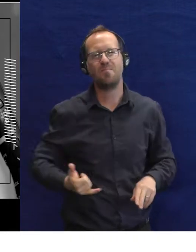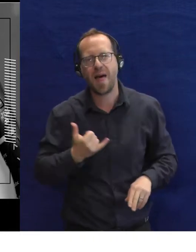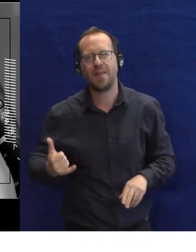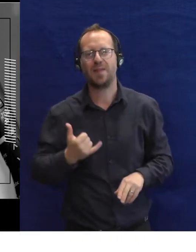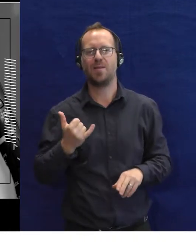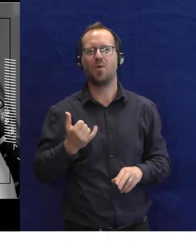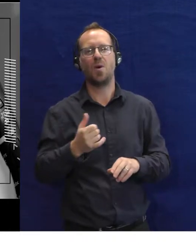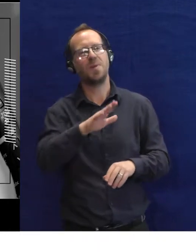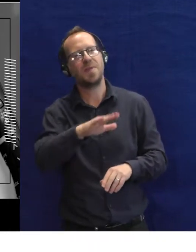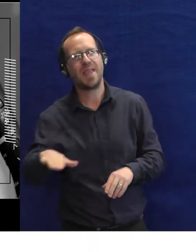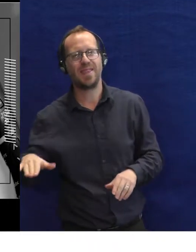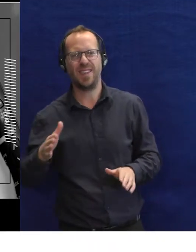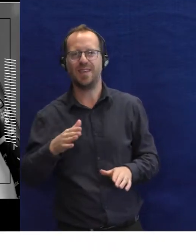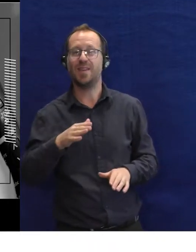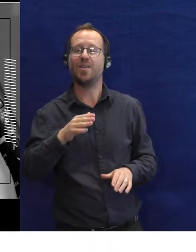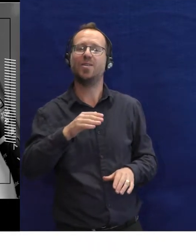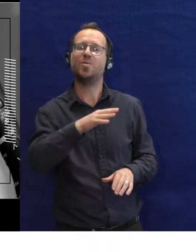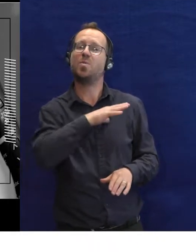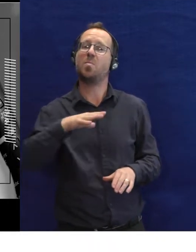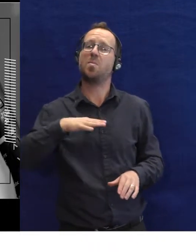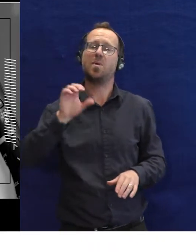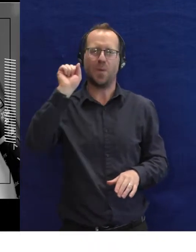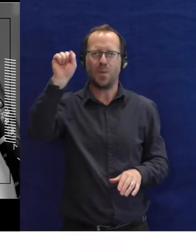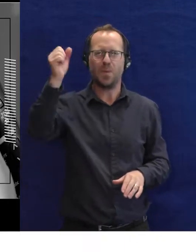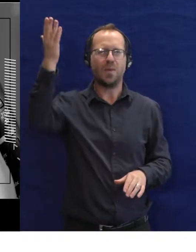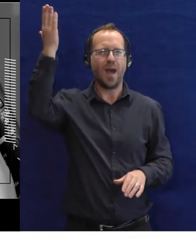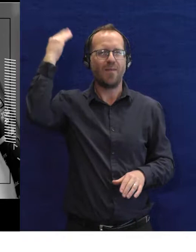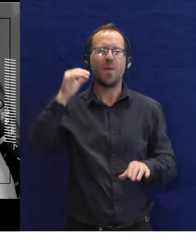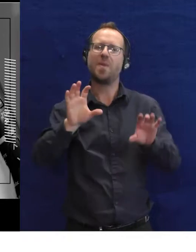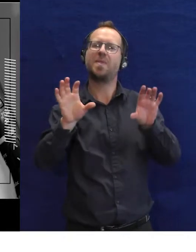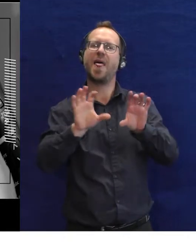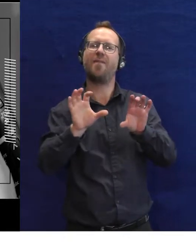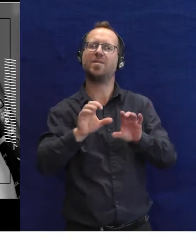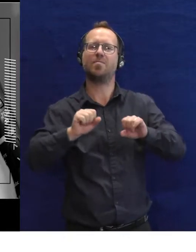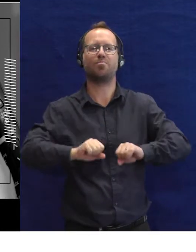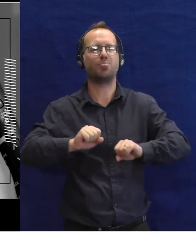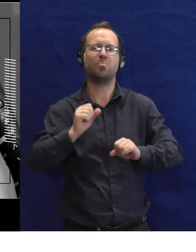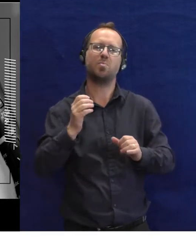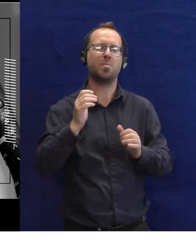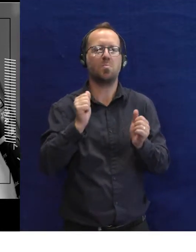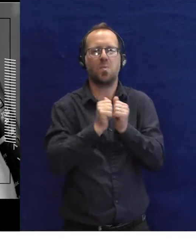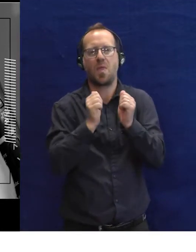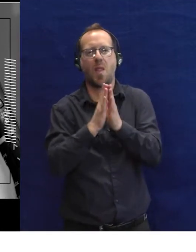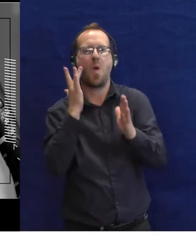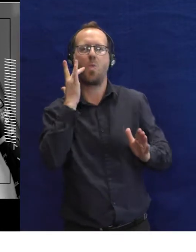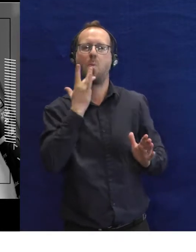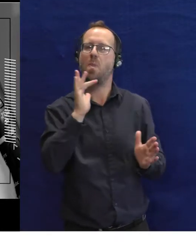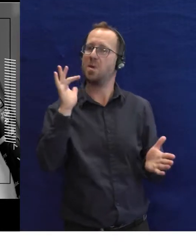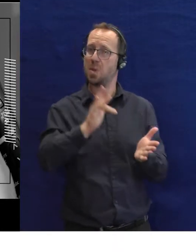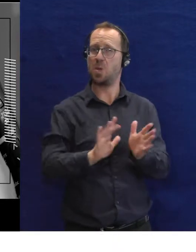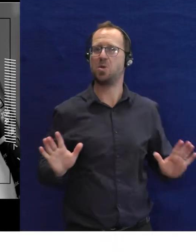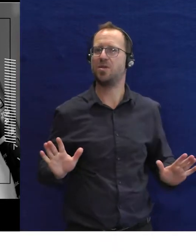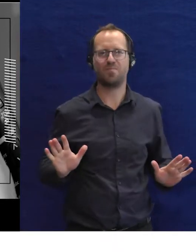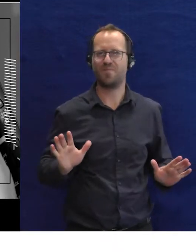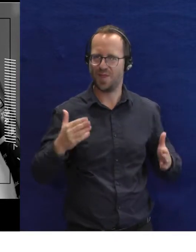not watching on Sunday the TV program, which cartoon is coming, and they are watching one episode and then it is changing. My children are